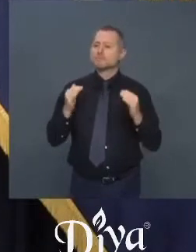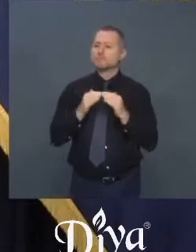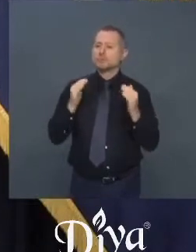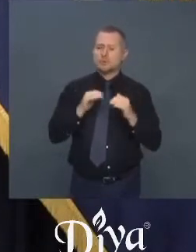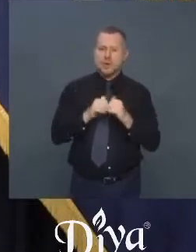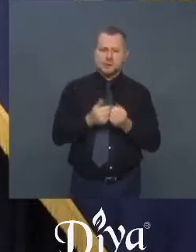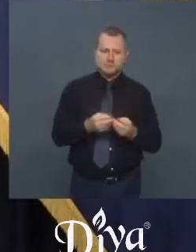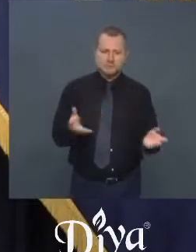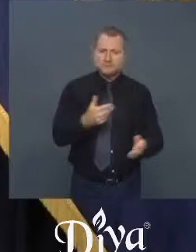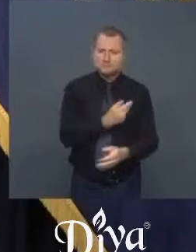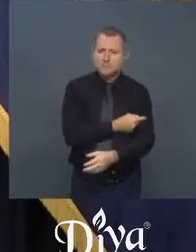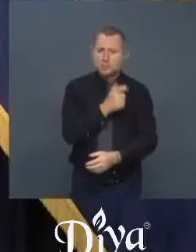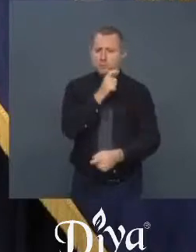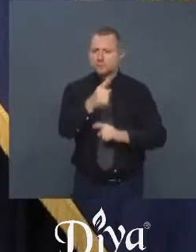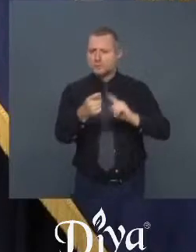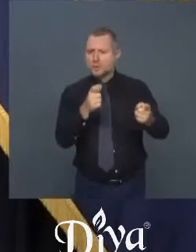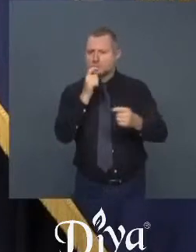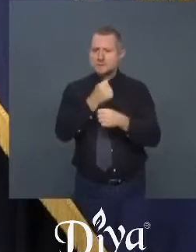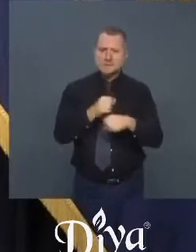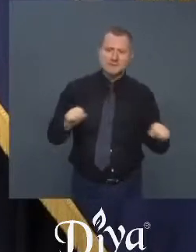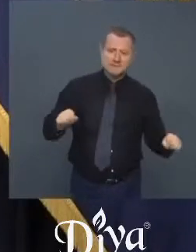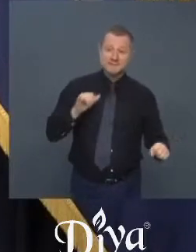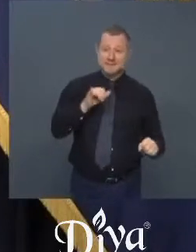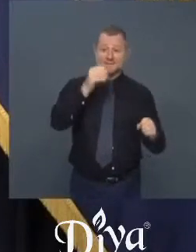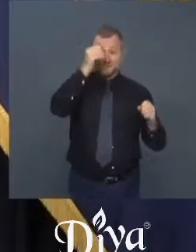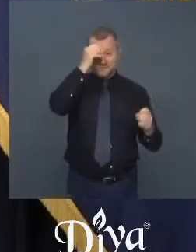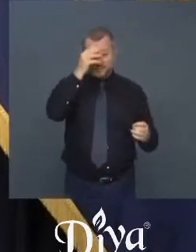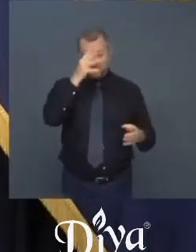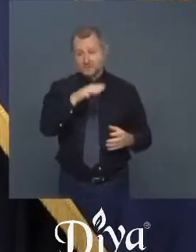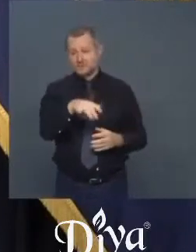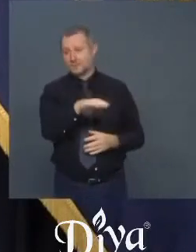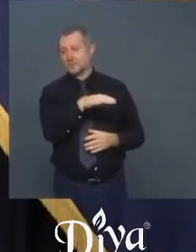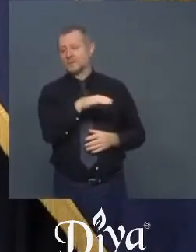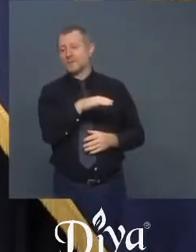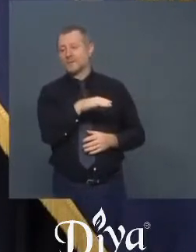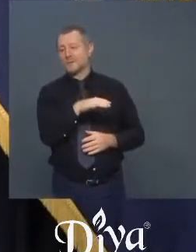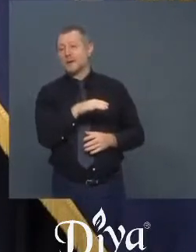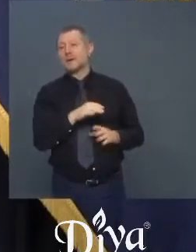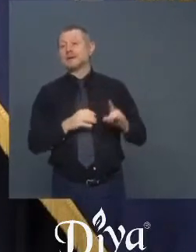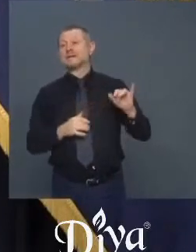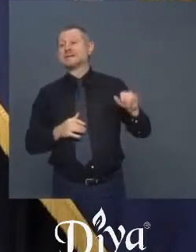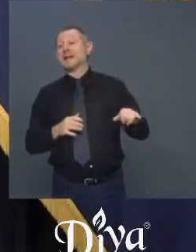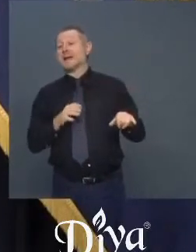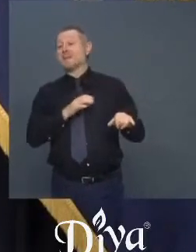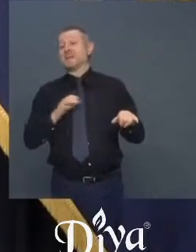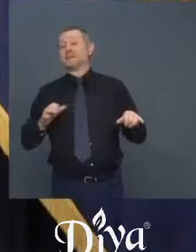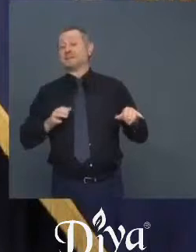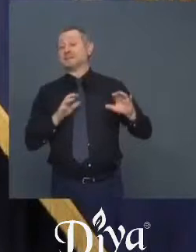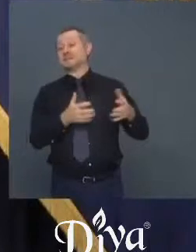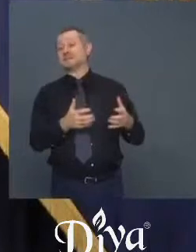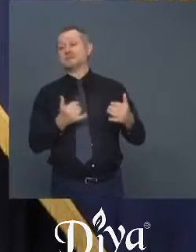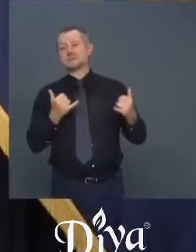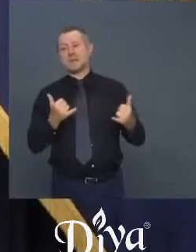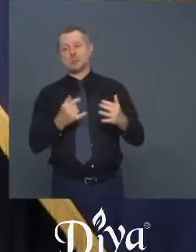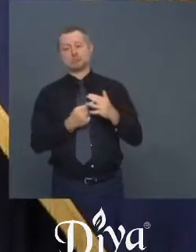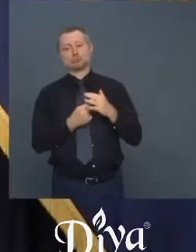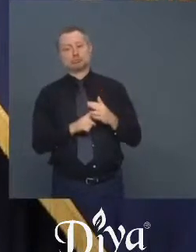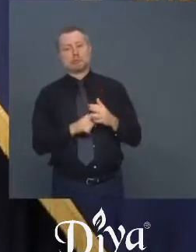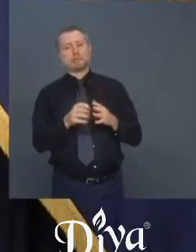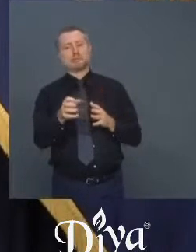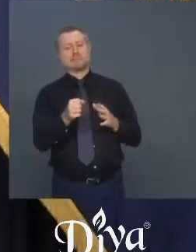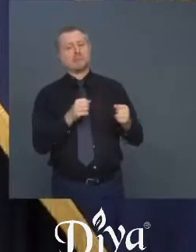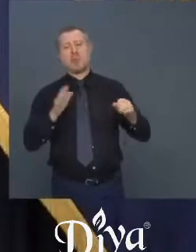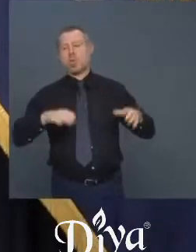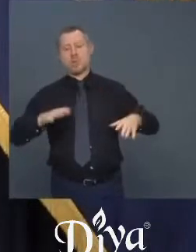still information, that committee, because that's a very complicated task, and it